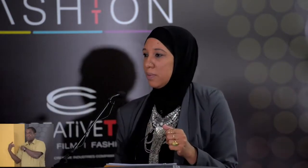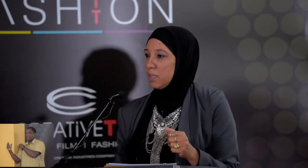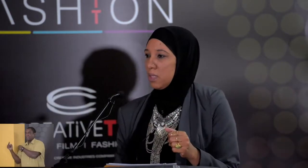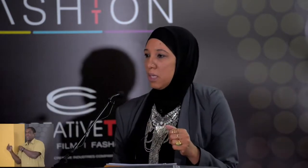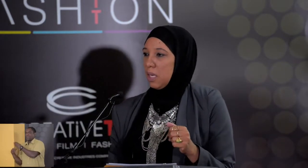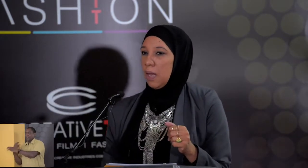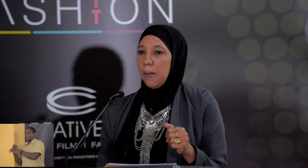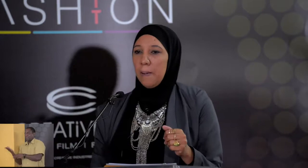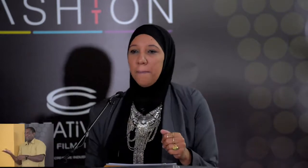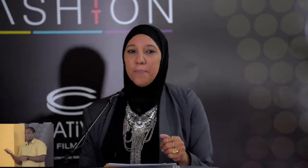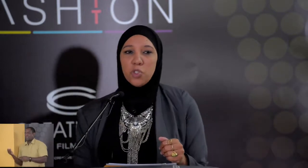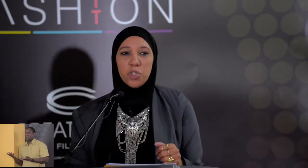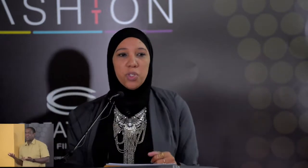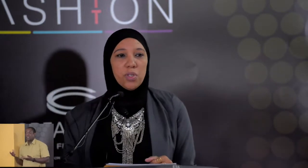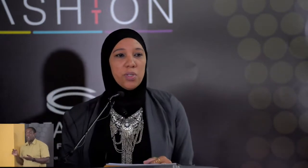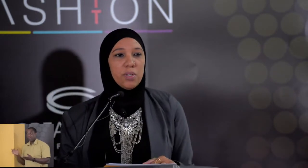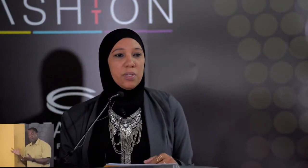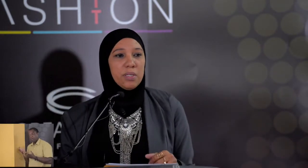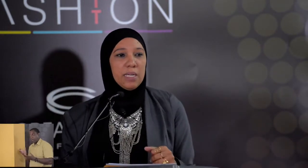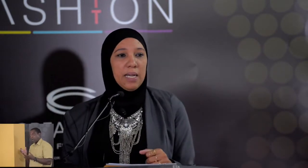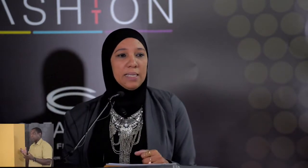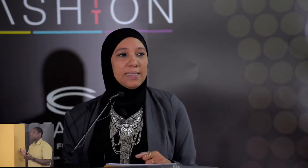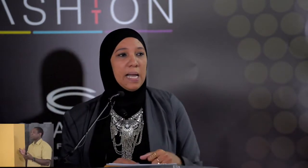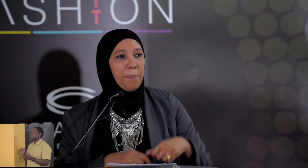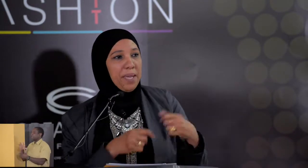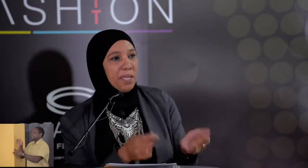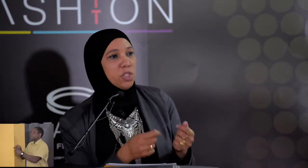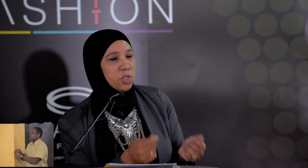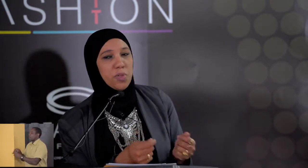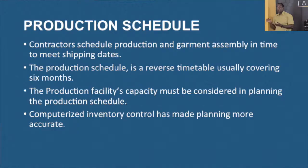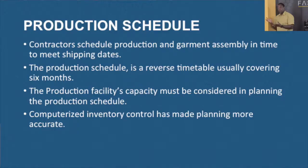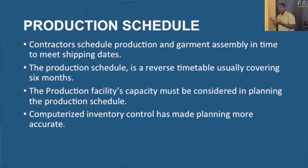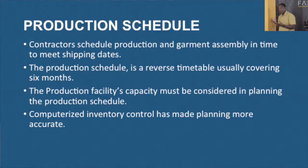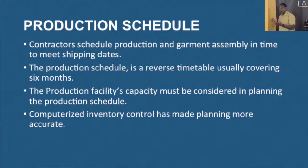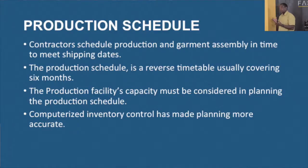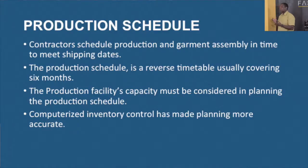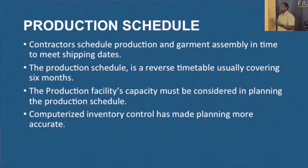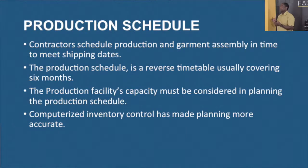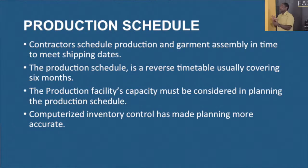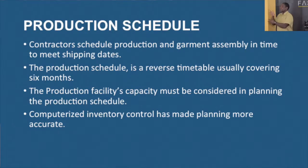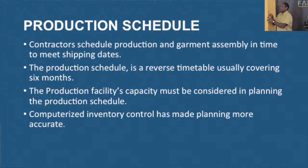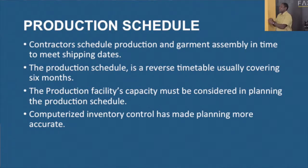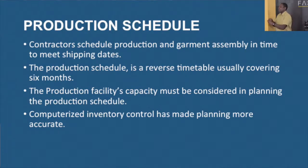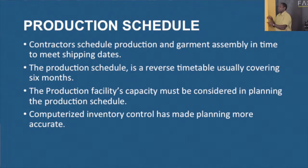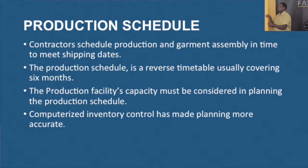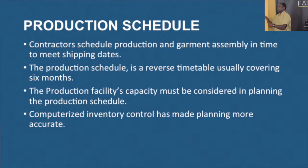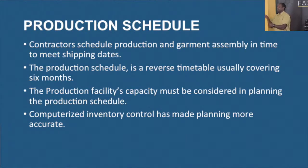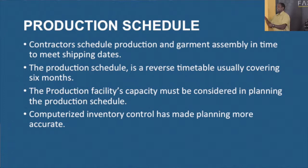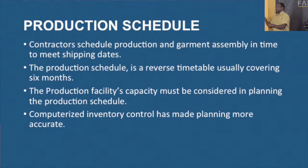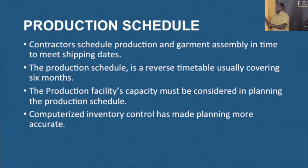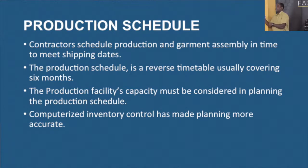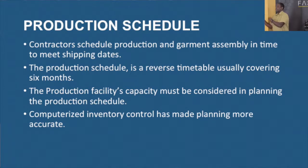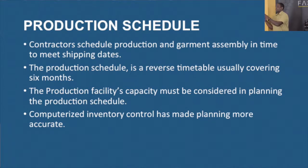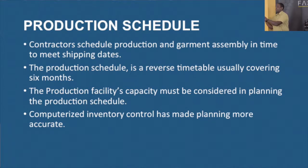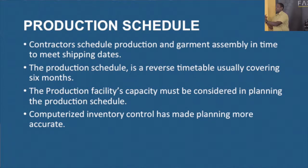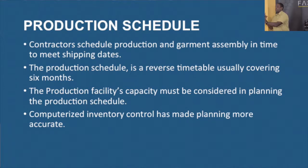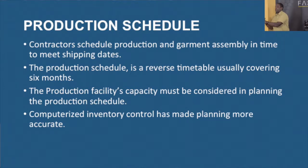willing to tap into those first